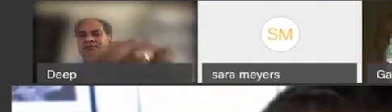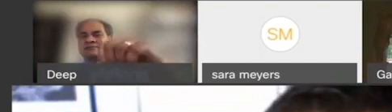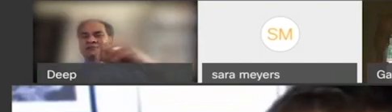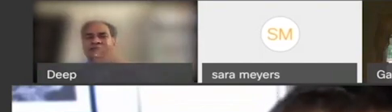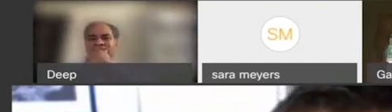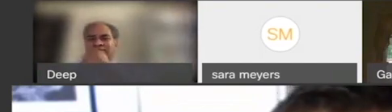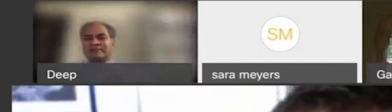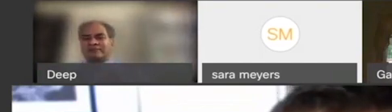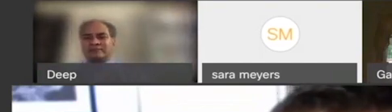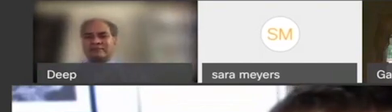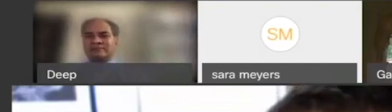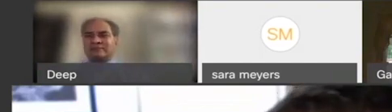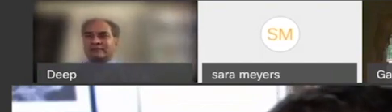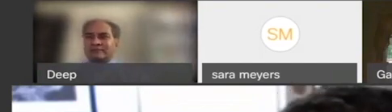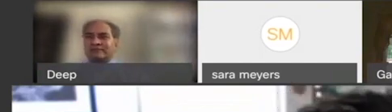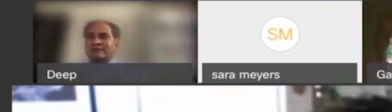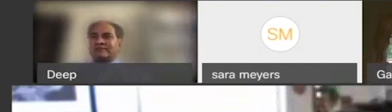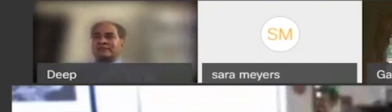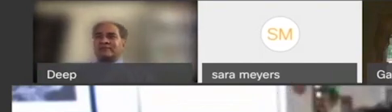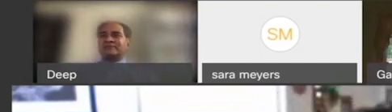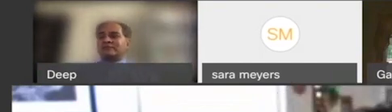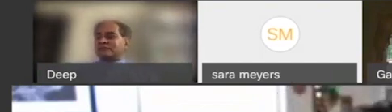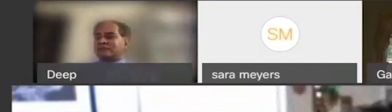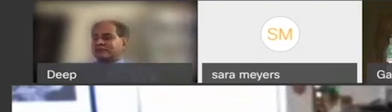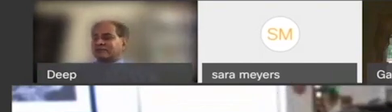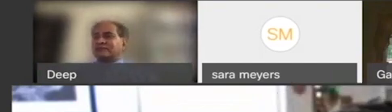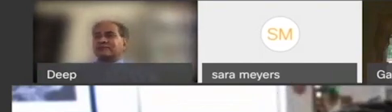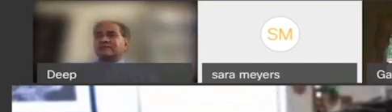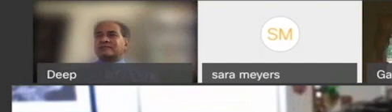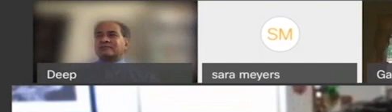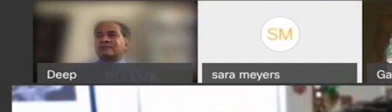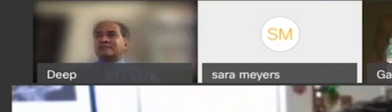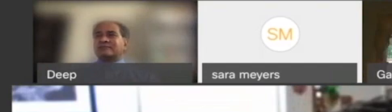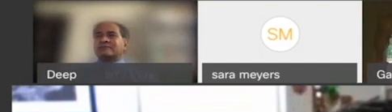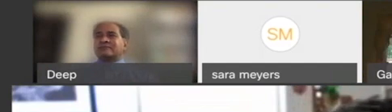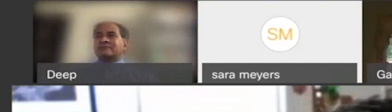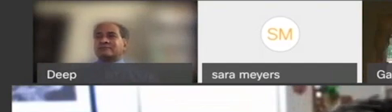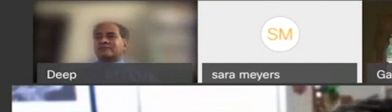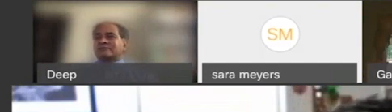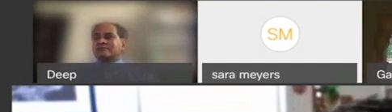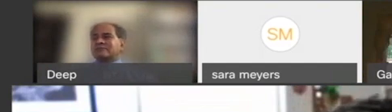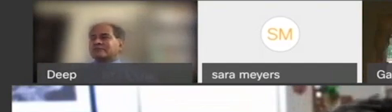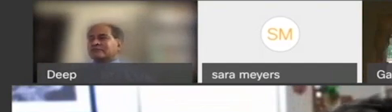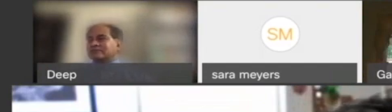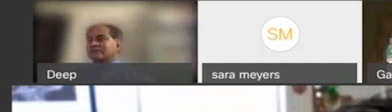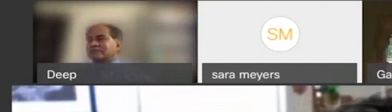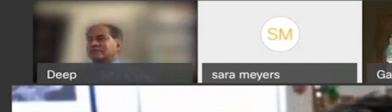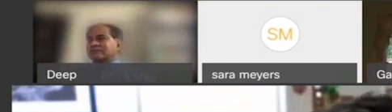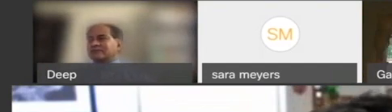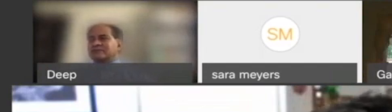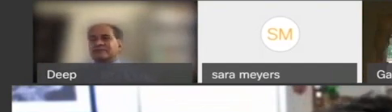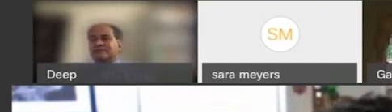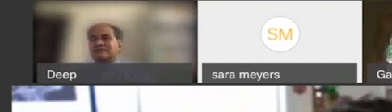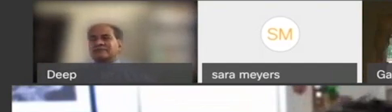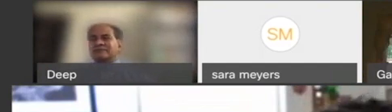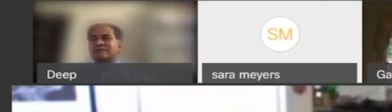share an image of our website, which is seniorlawday.info. And I just have to make sure